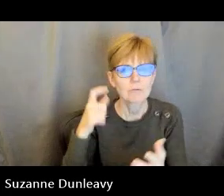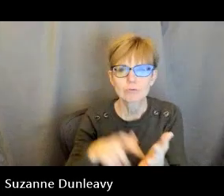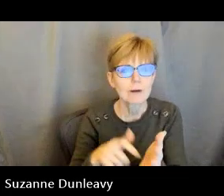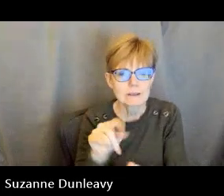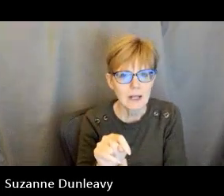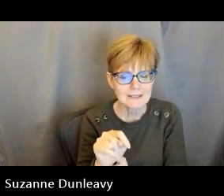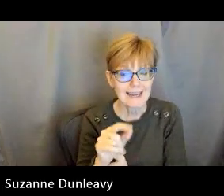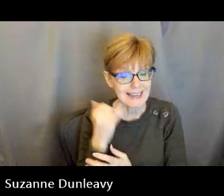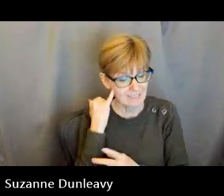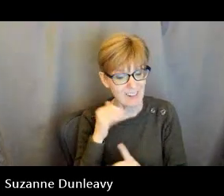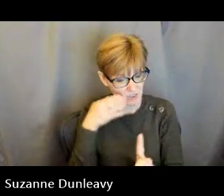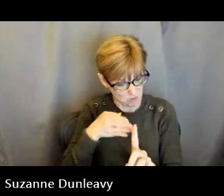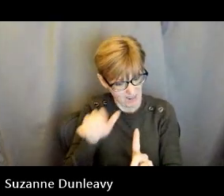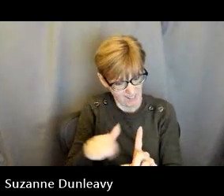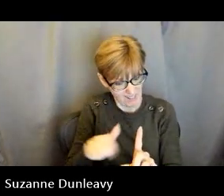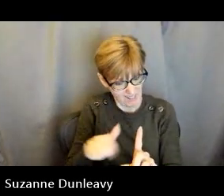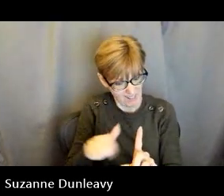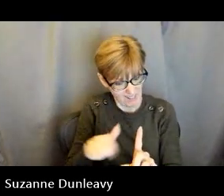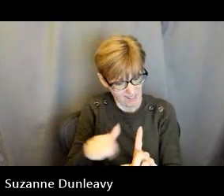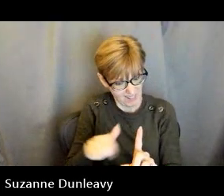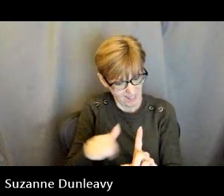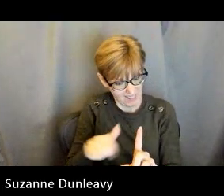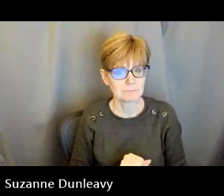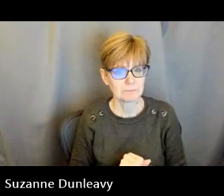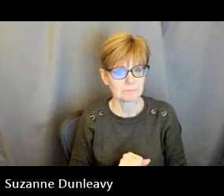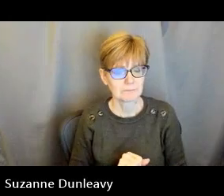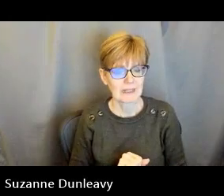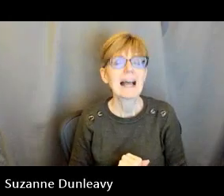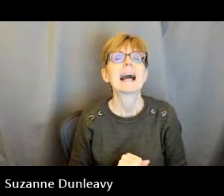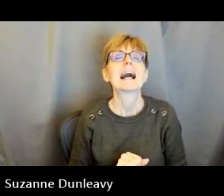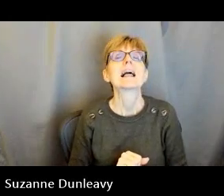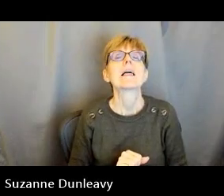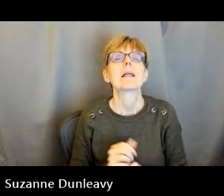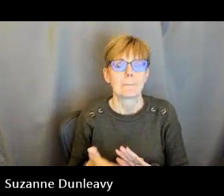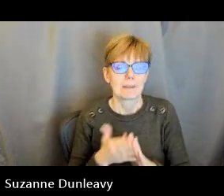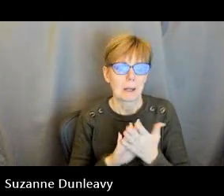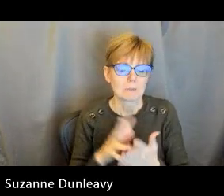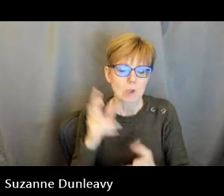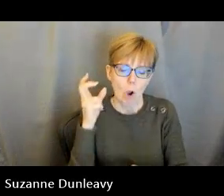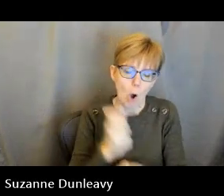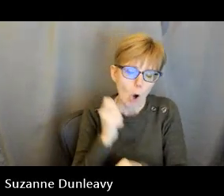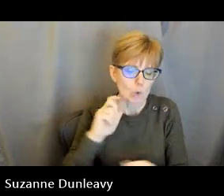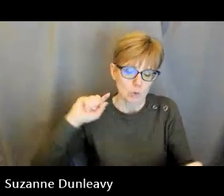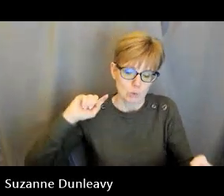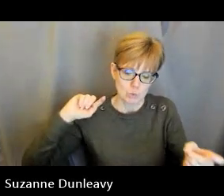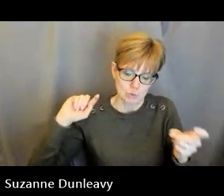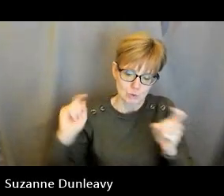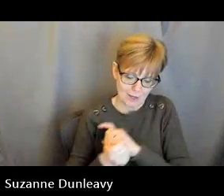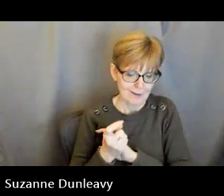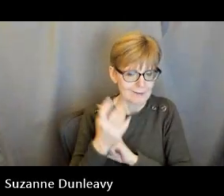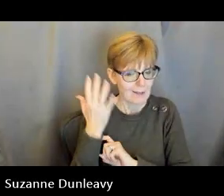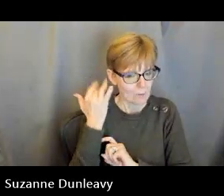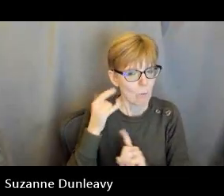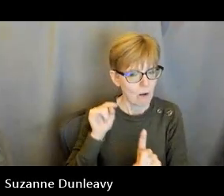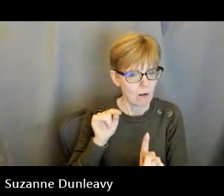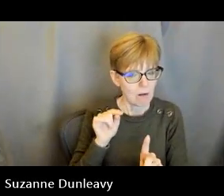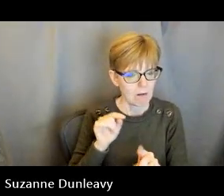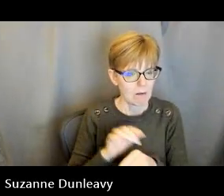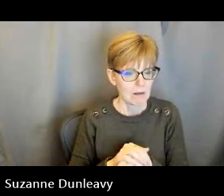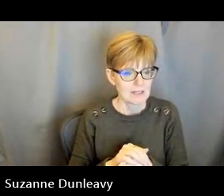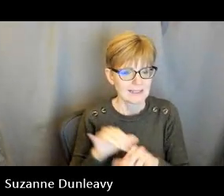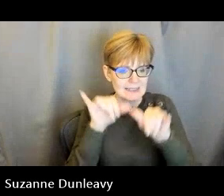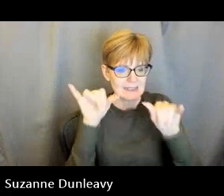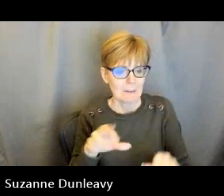this is why it makes it so difficult to change. Systemic racism helps to explain why racial inequity is